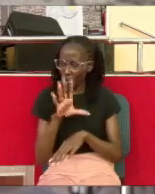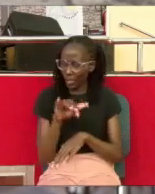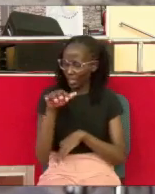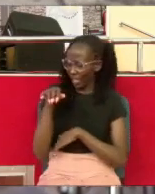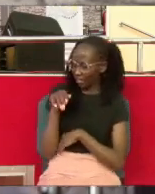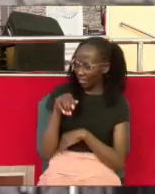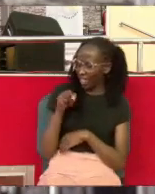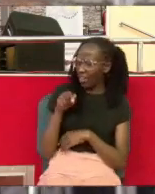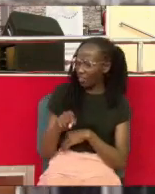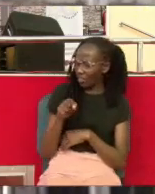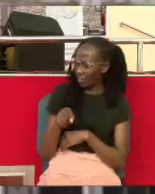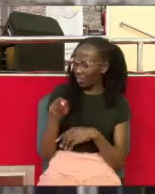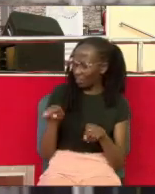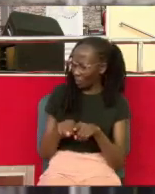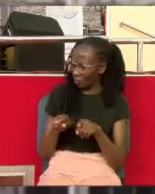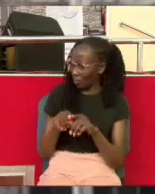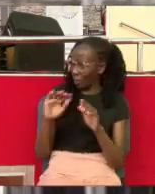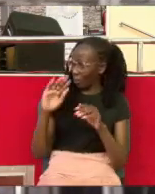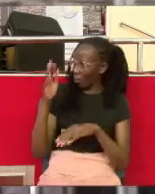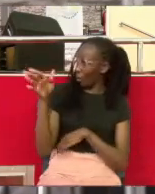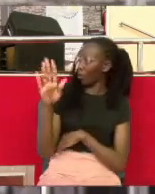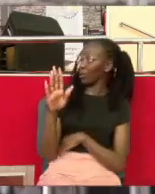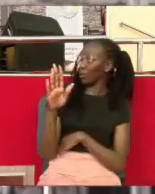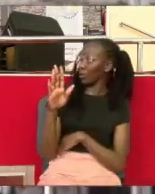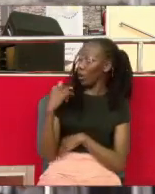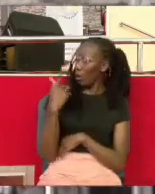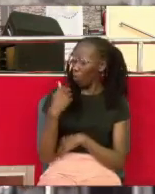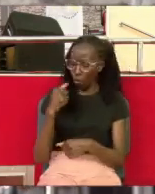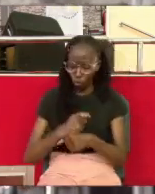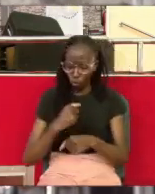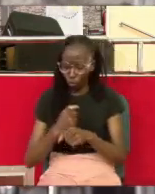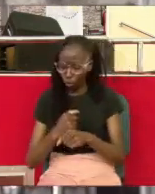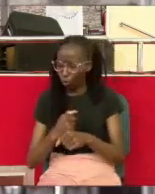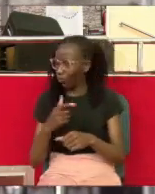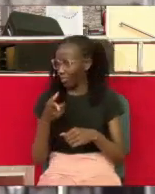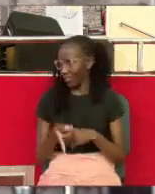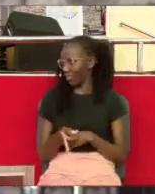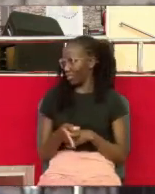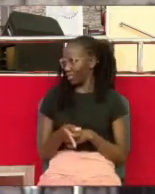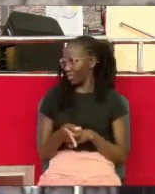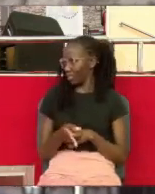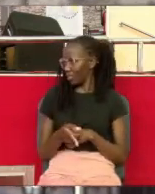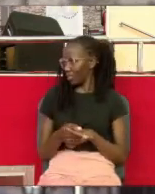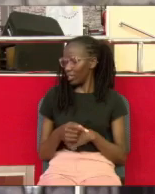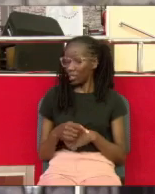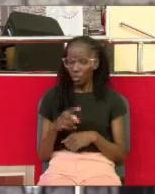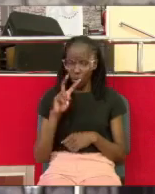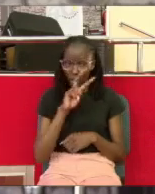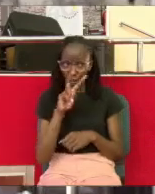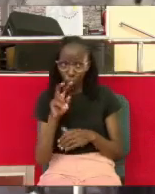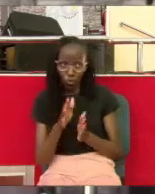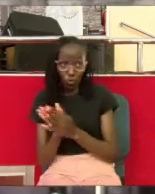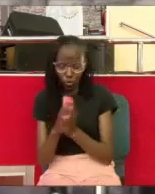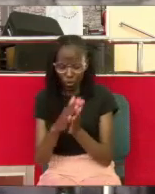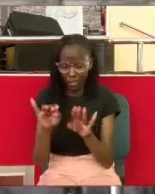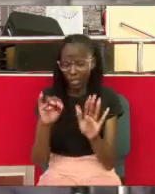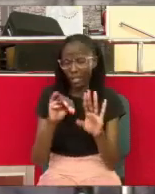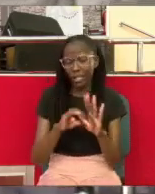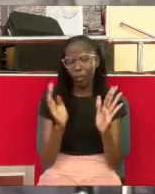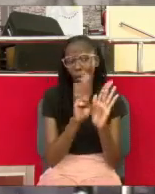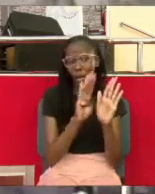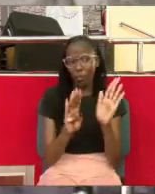who would have done such a thing to me? And we pick a story in the Bible, in the book of Genesis chapter 1,